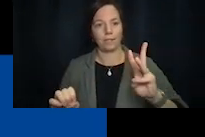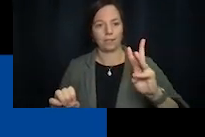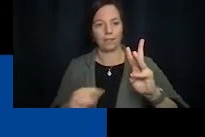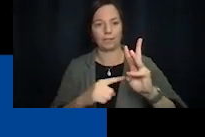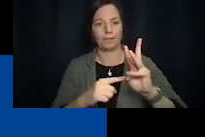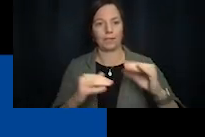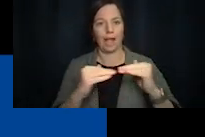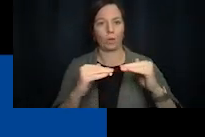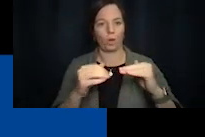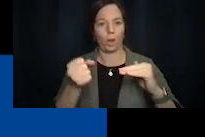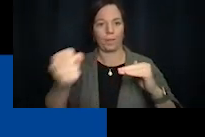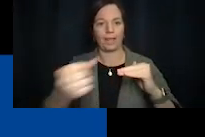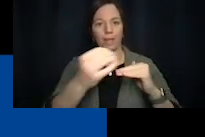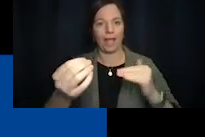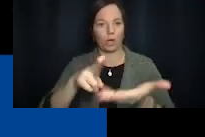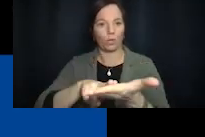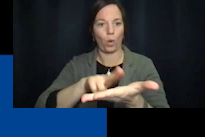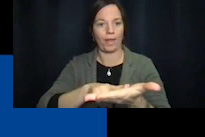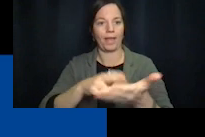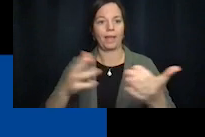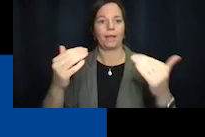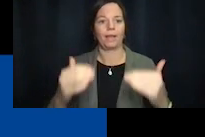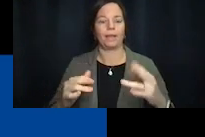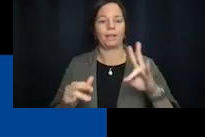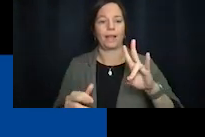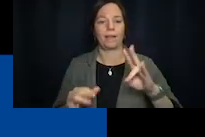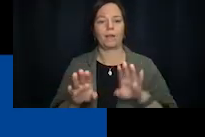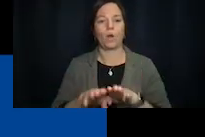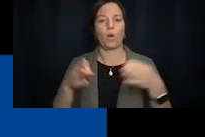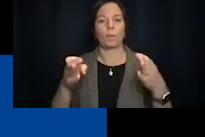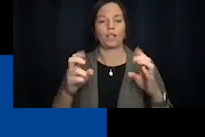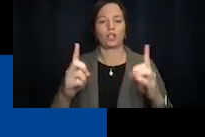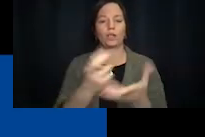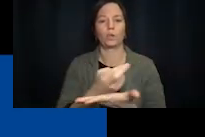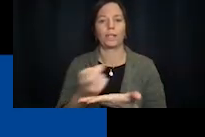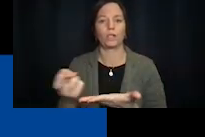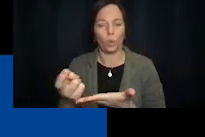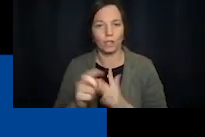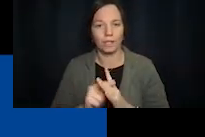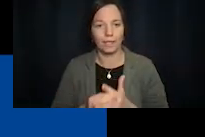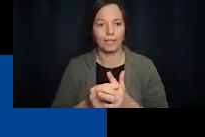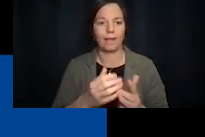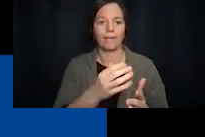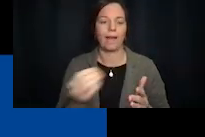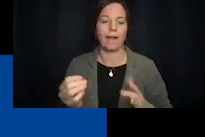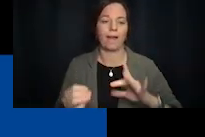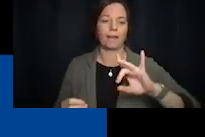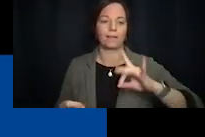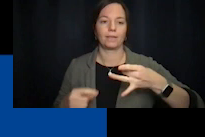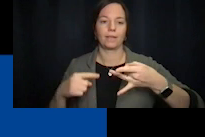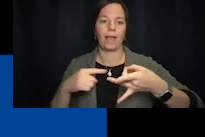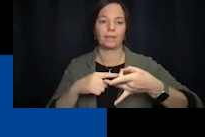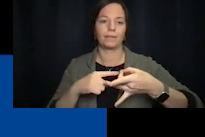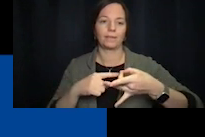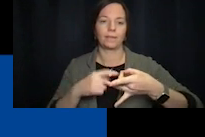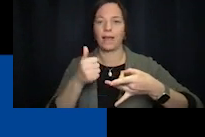and enrollment, and then the Open Educational Resources Initiative, and any other